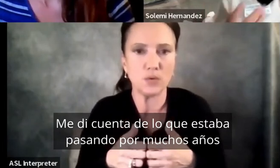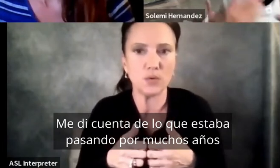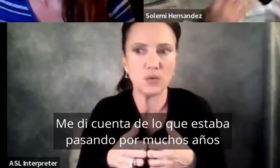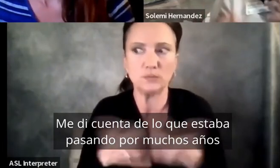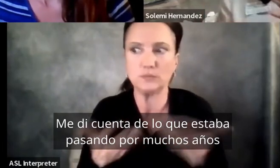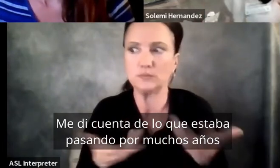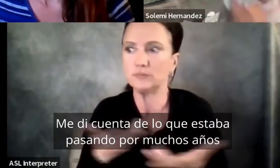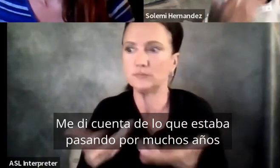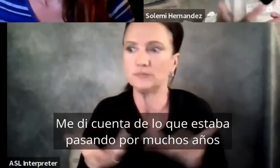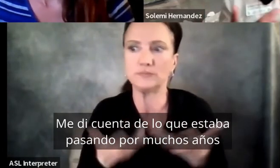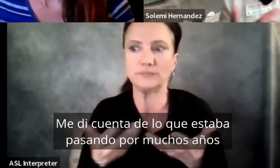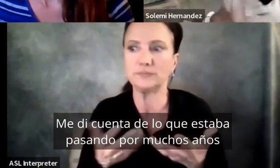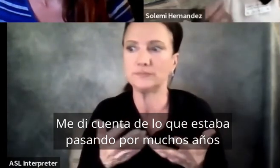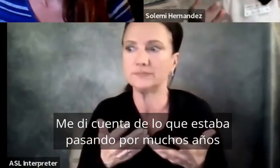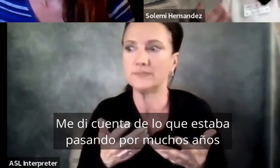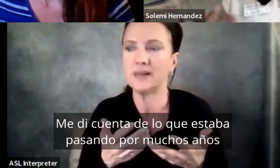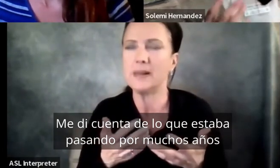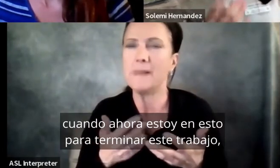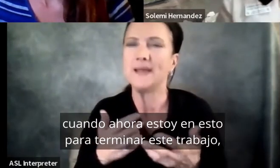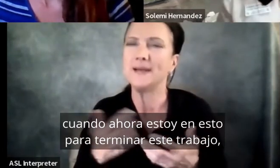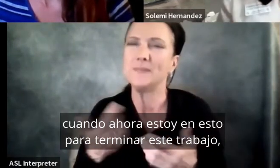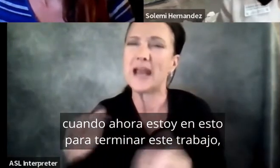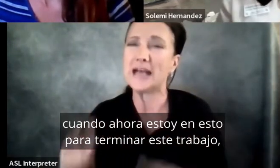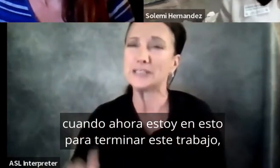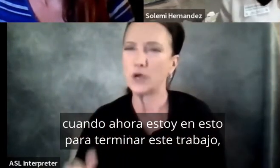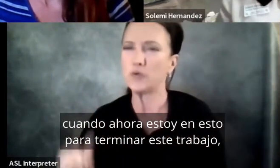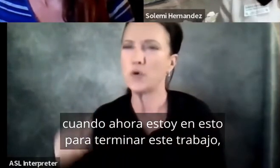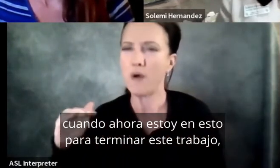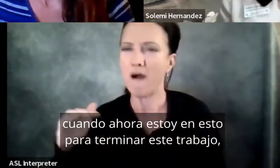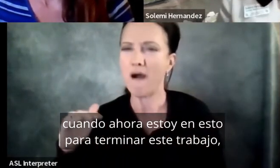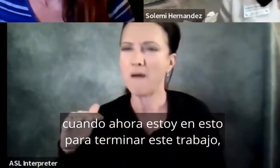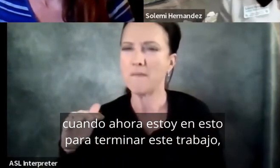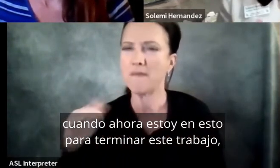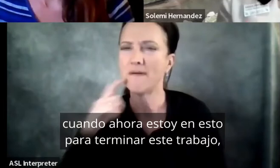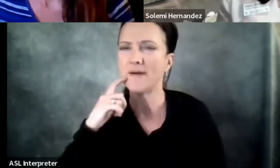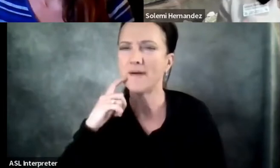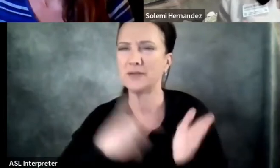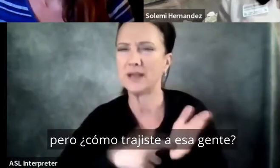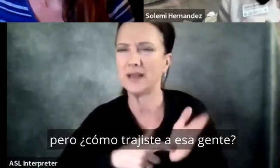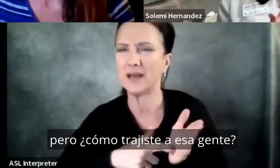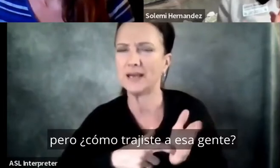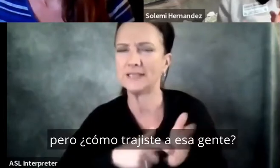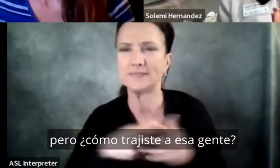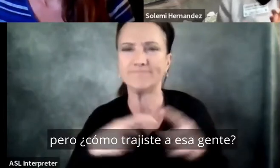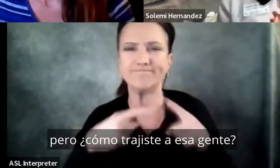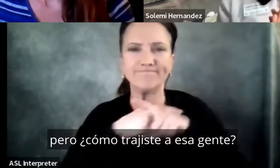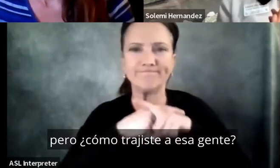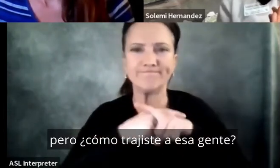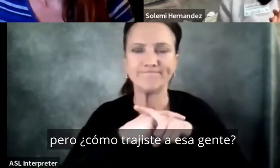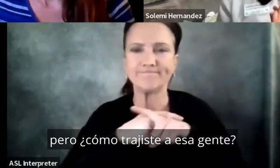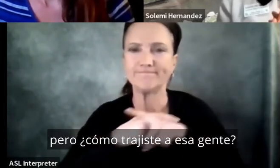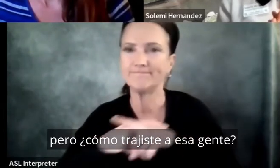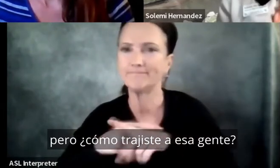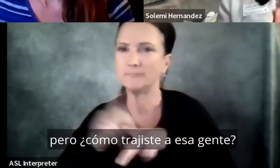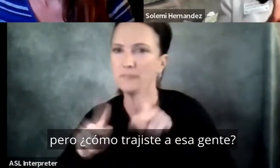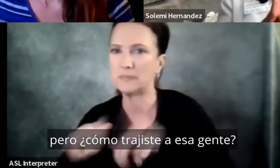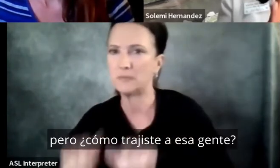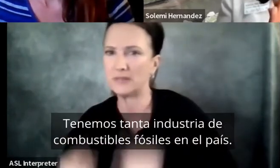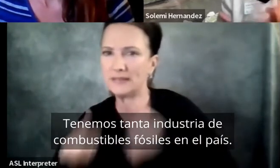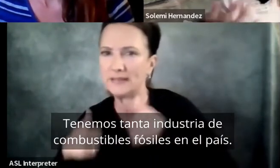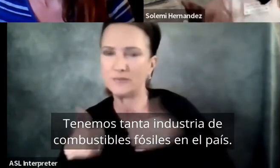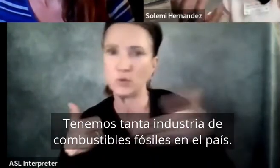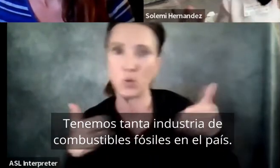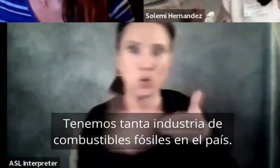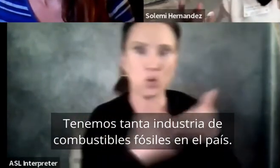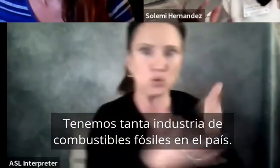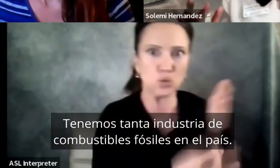I figure out what was happening many years when now I'm in this, doing this work. But how did you bring those people?